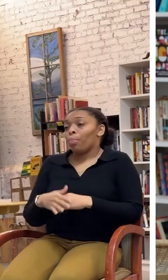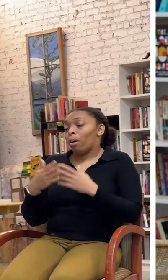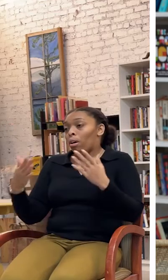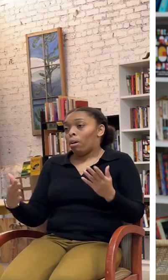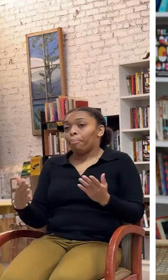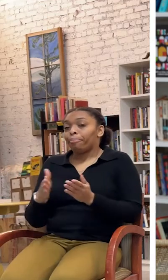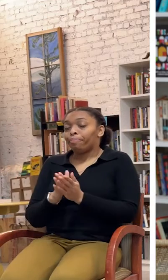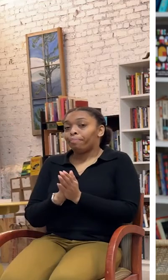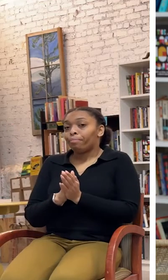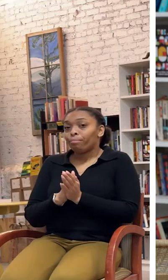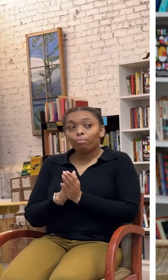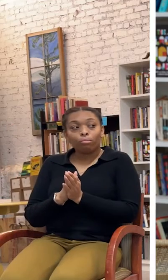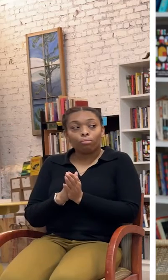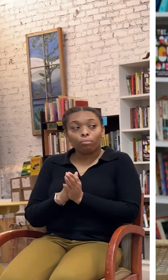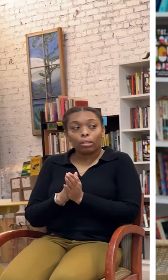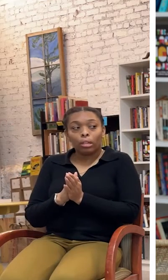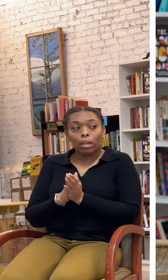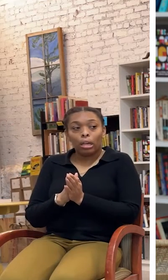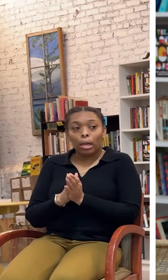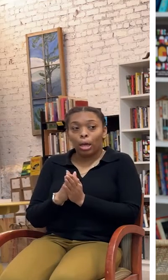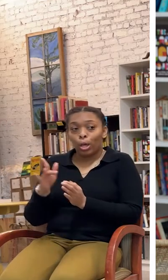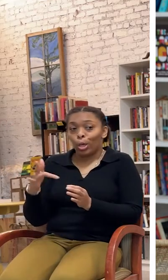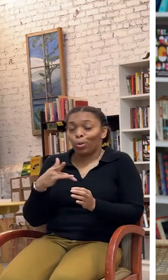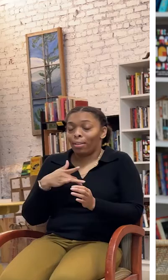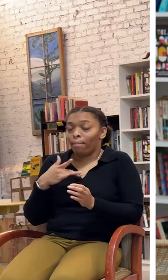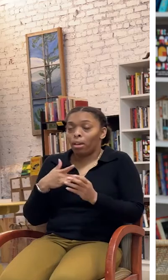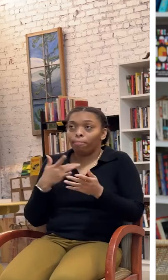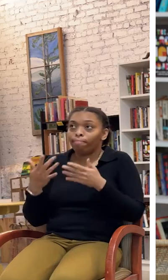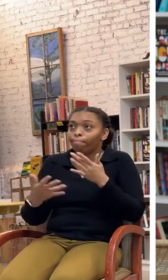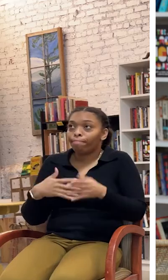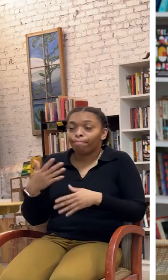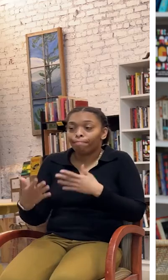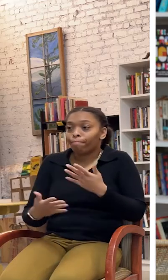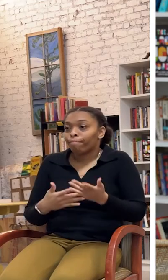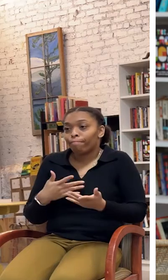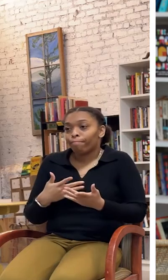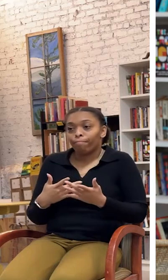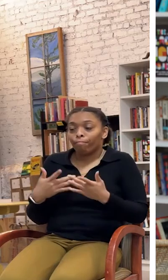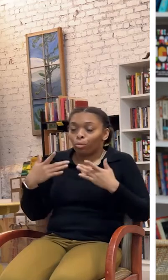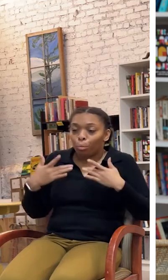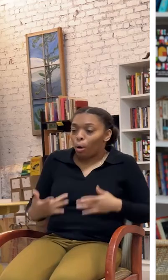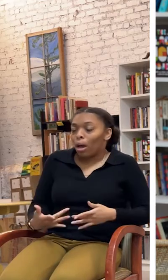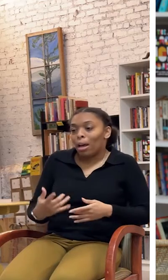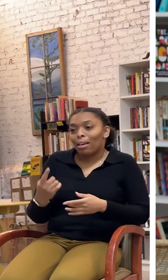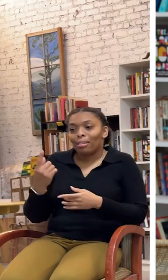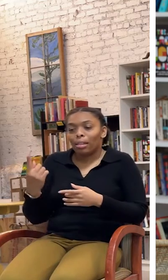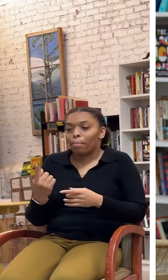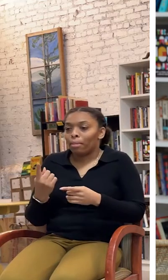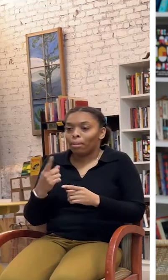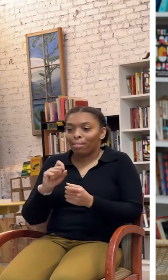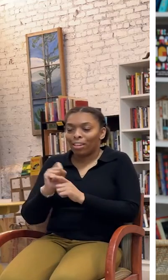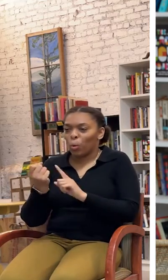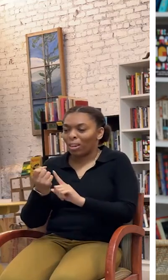is maybe a moment that could take you to a place where you don't want to go ever, right? Like it's a